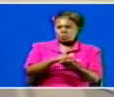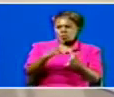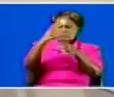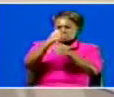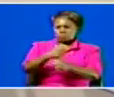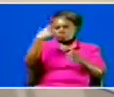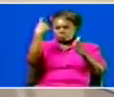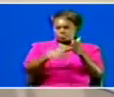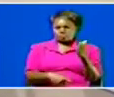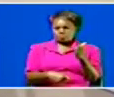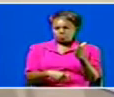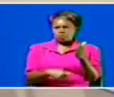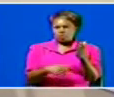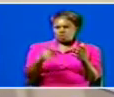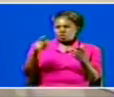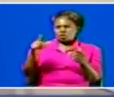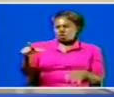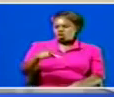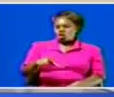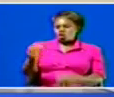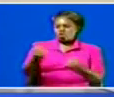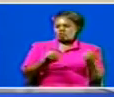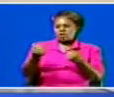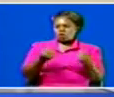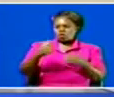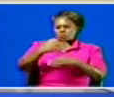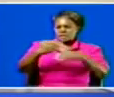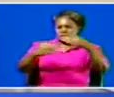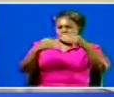corporate tax for motor, local motor vehicle assemblers to 50.